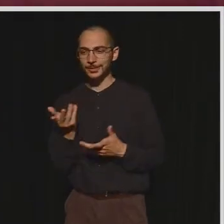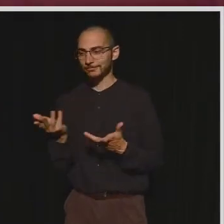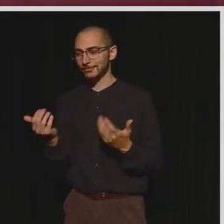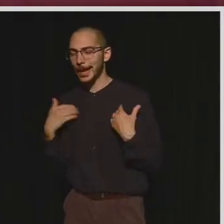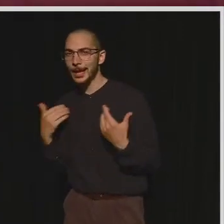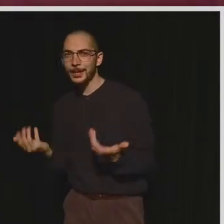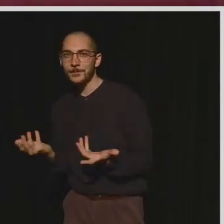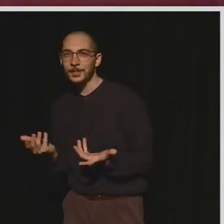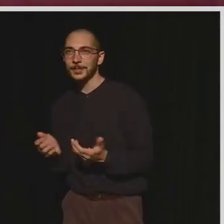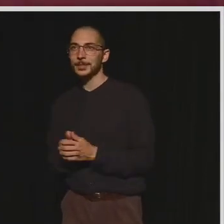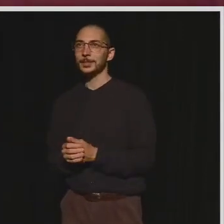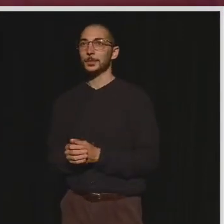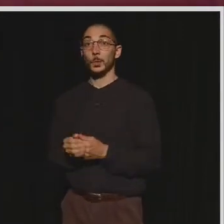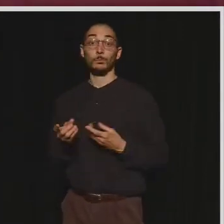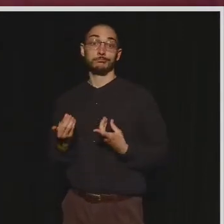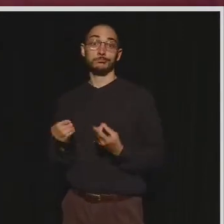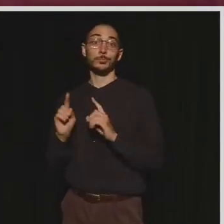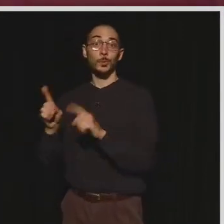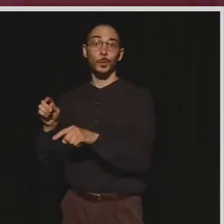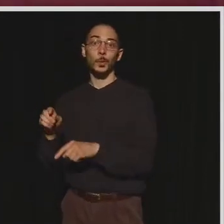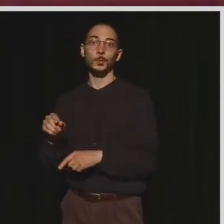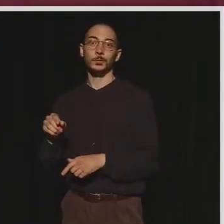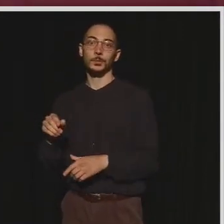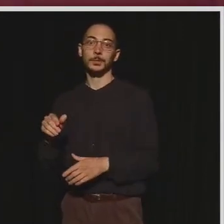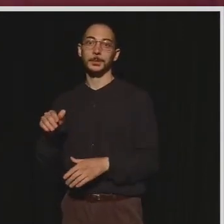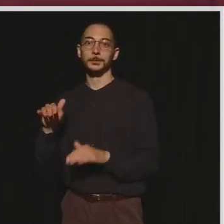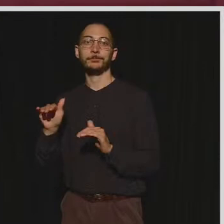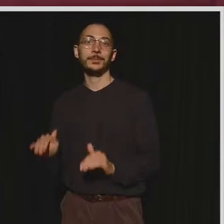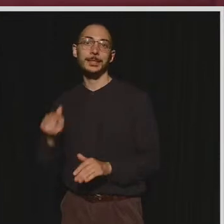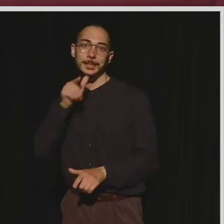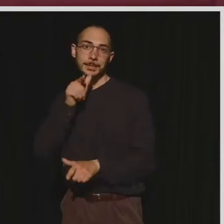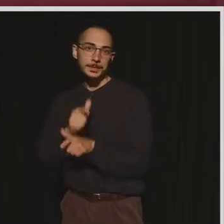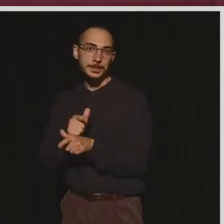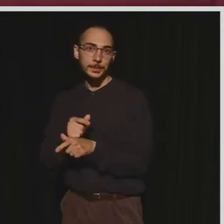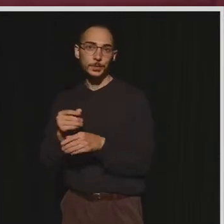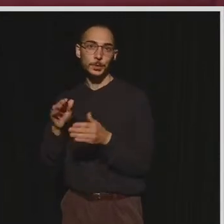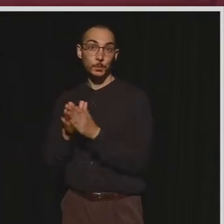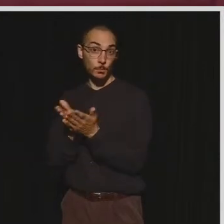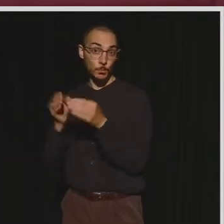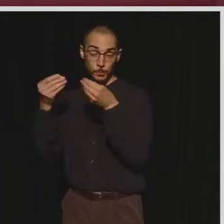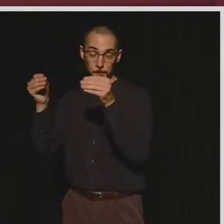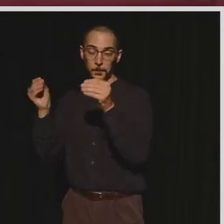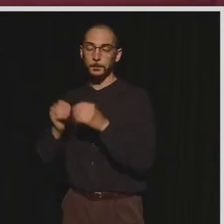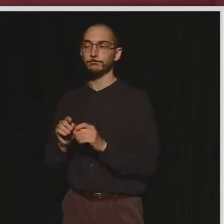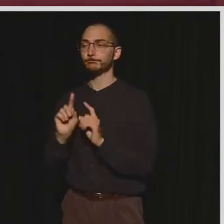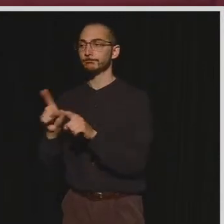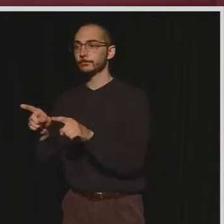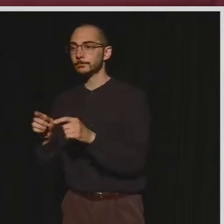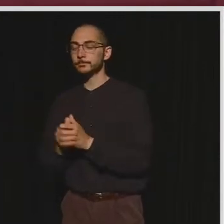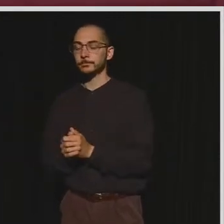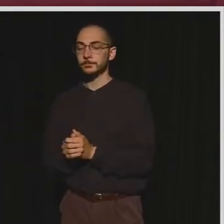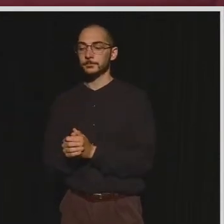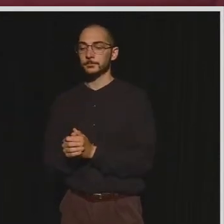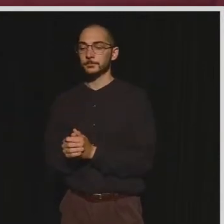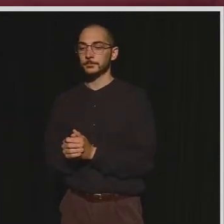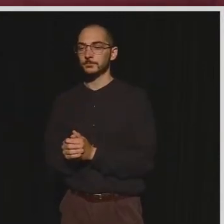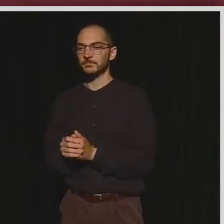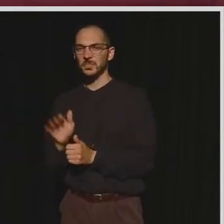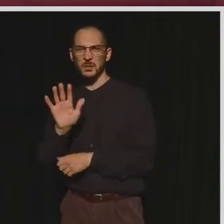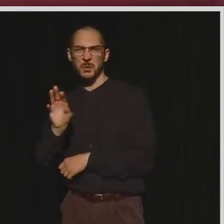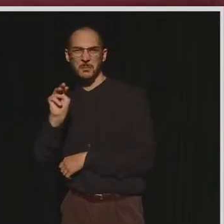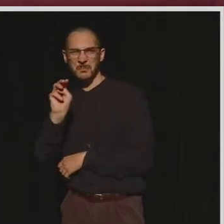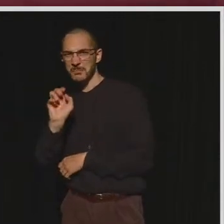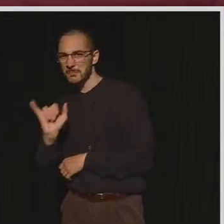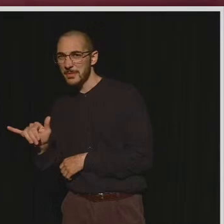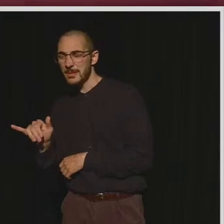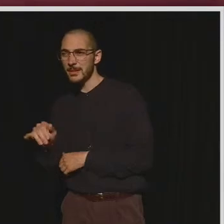in May, and I remember finally making my way to Little Sisters, and I mean, I did the classic. I mean, I'm embarrassed now. You know,